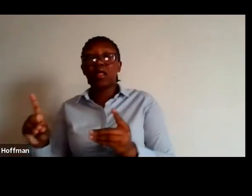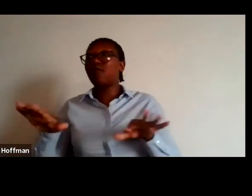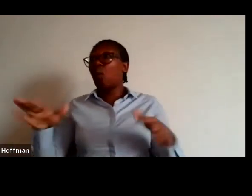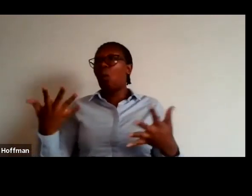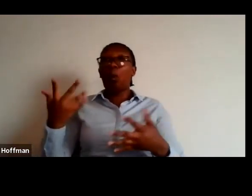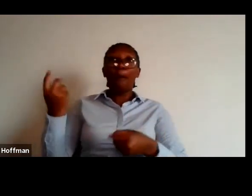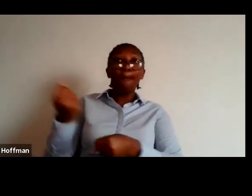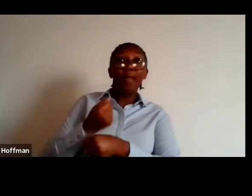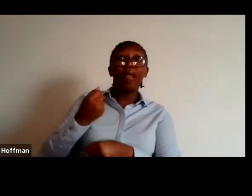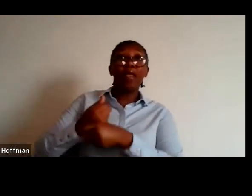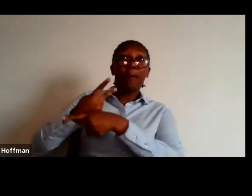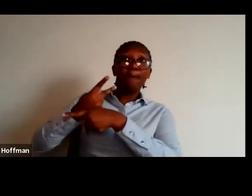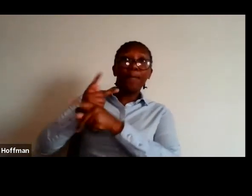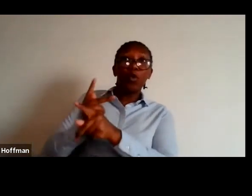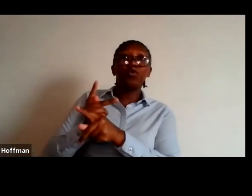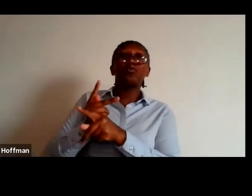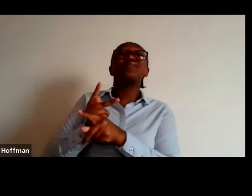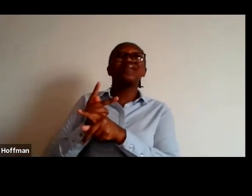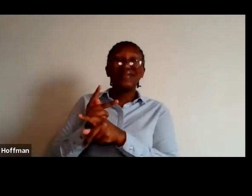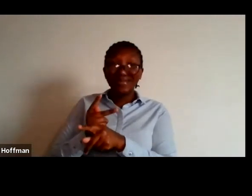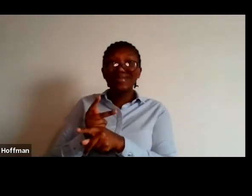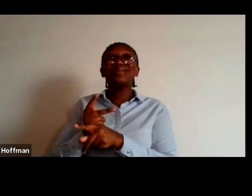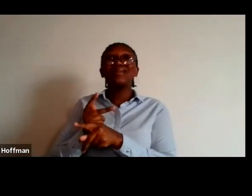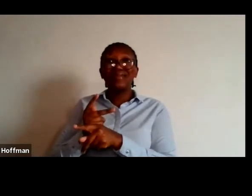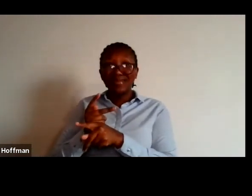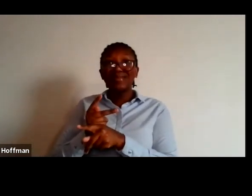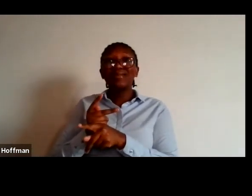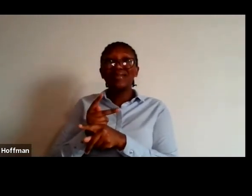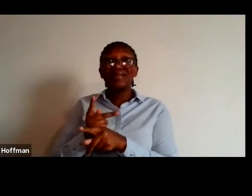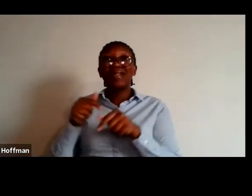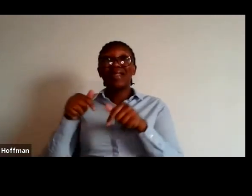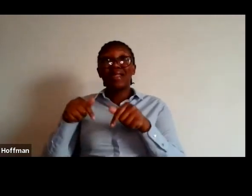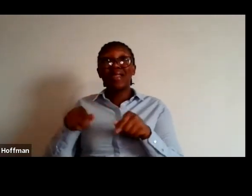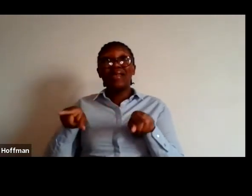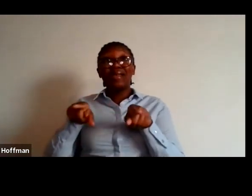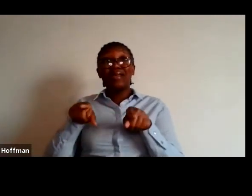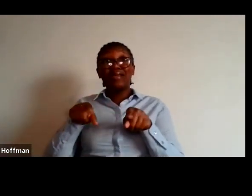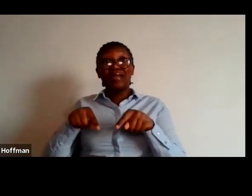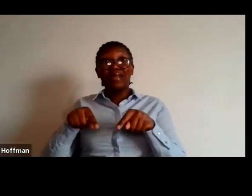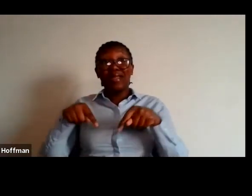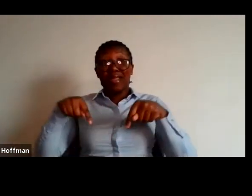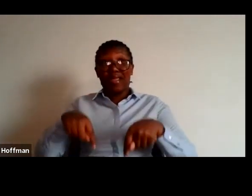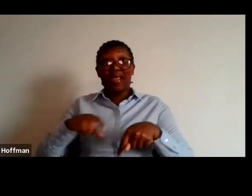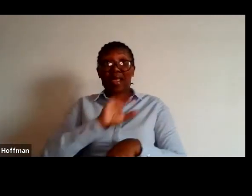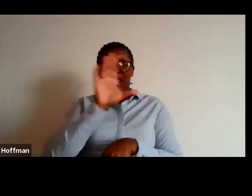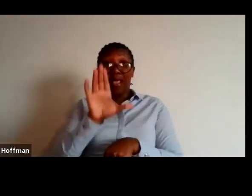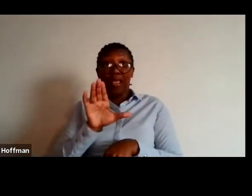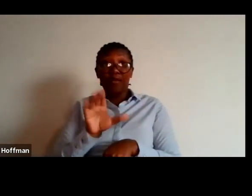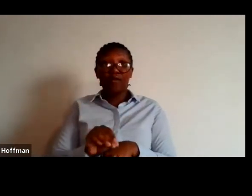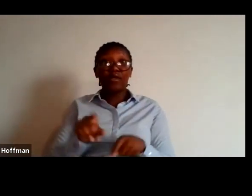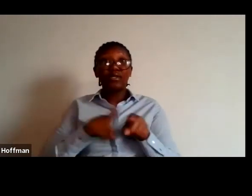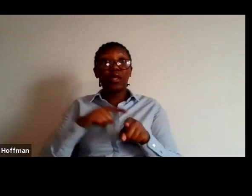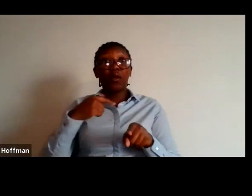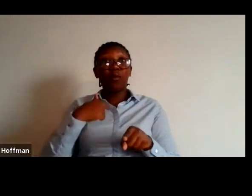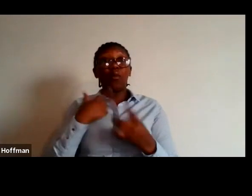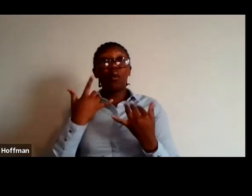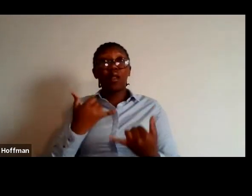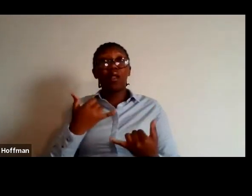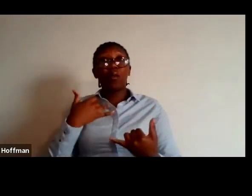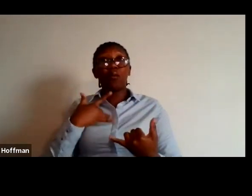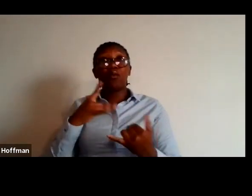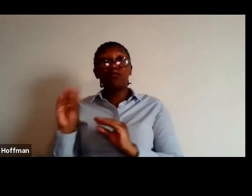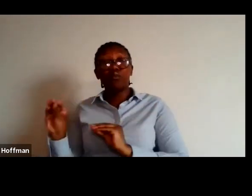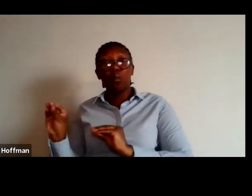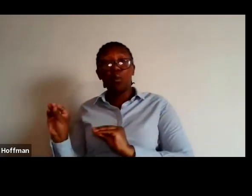same value chain that we are actually diverting or moving the legal